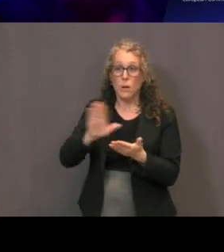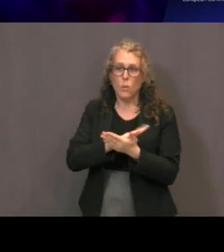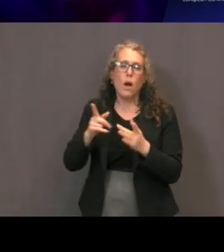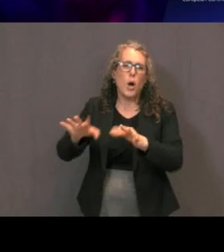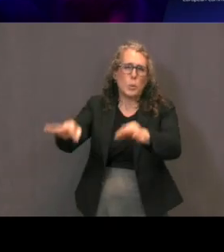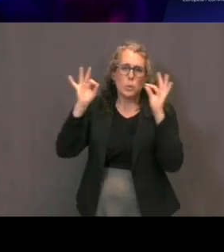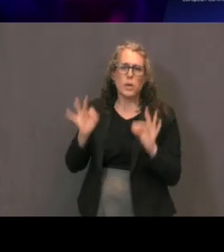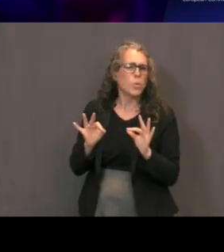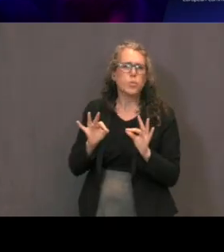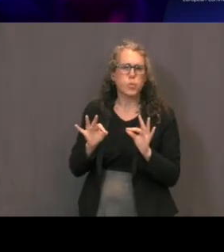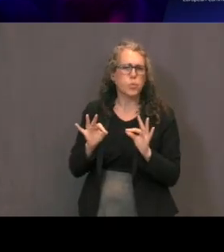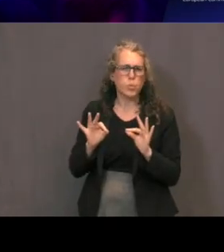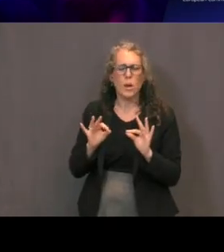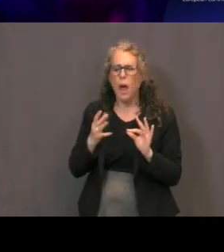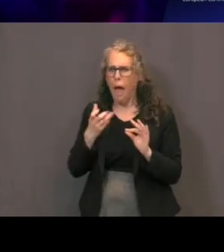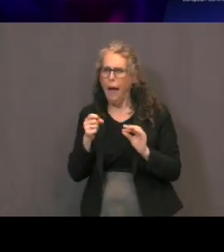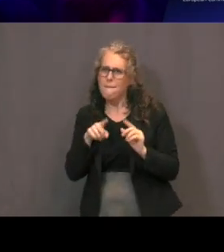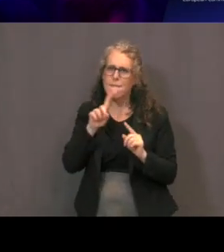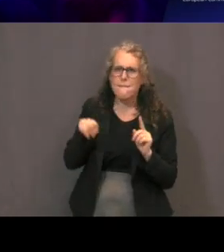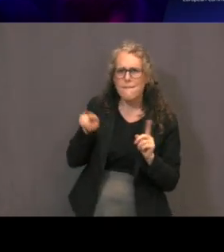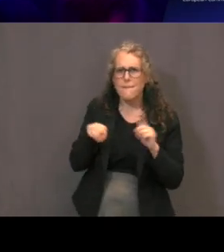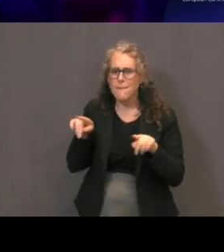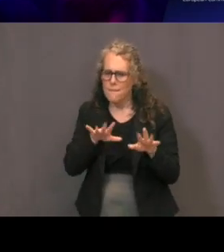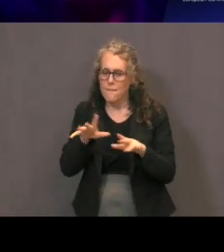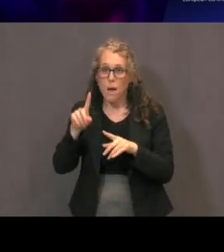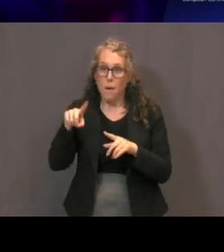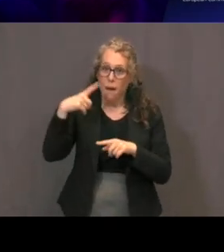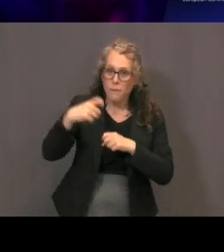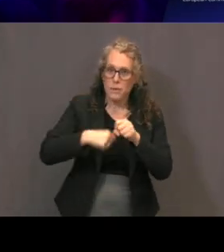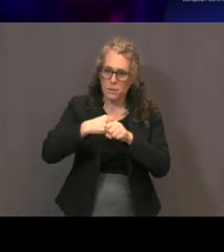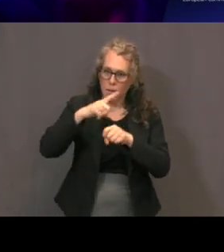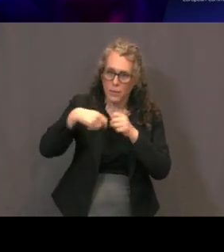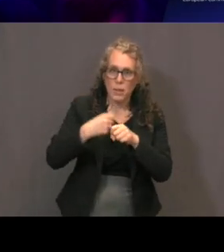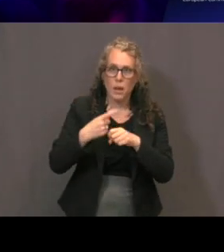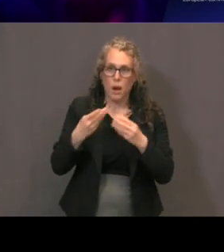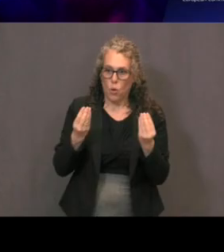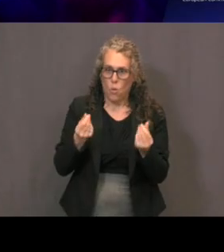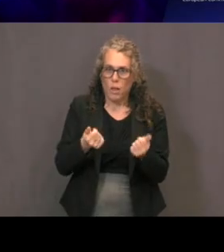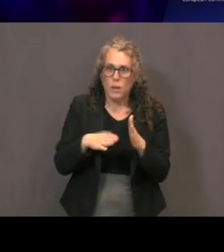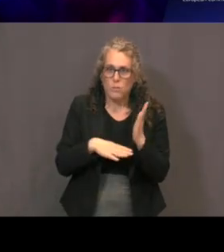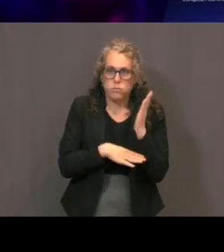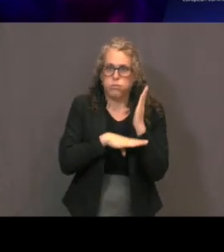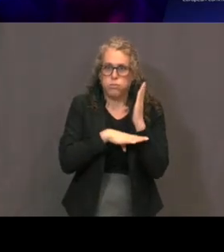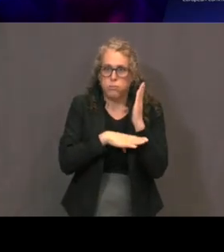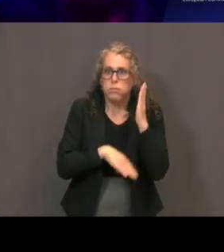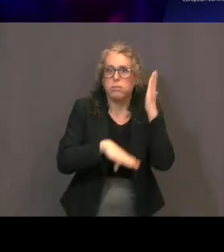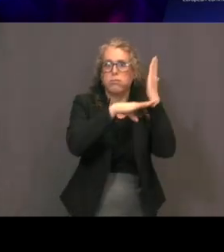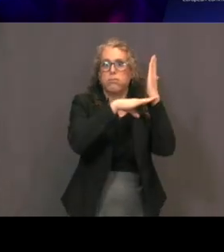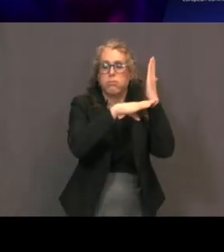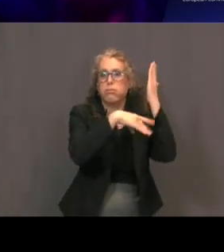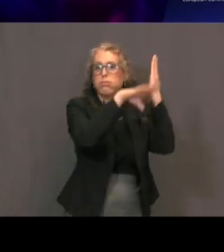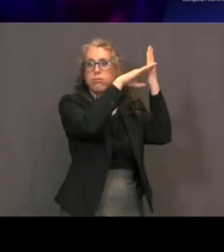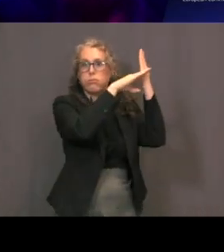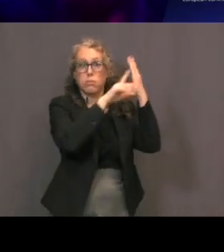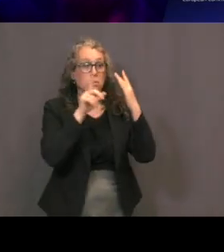but they were now getting significantly better every single year. And today, a decade after the 2016 breakthrough, we